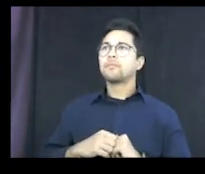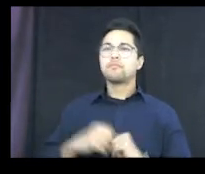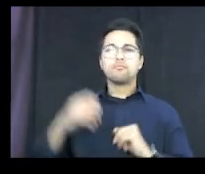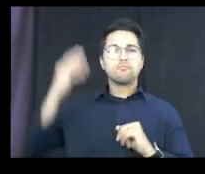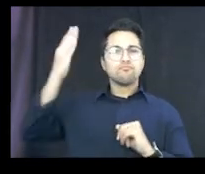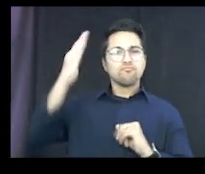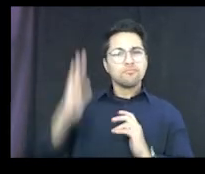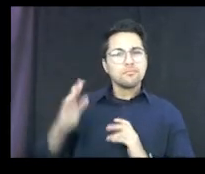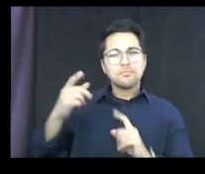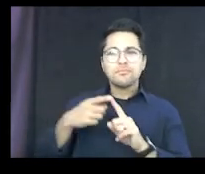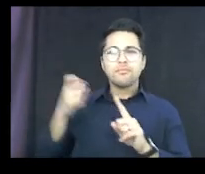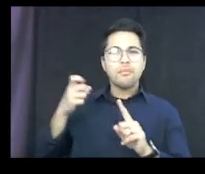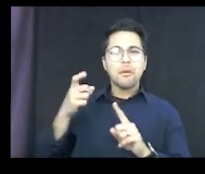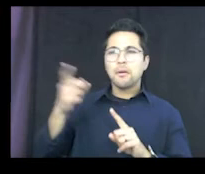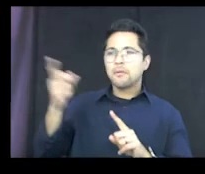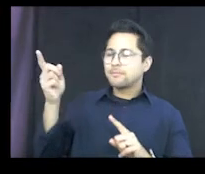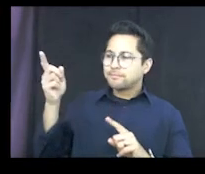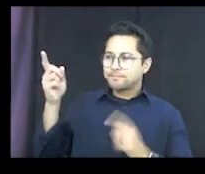presenter from